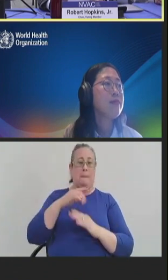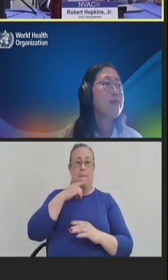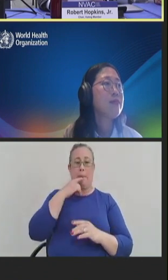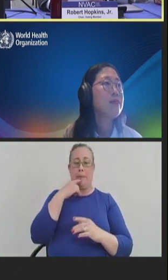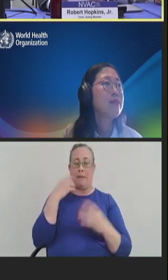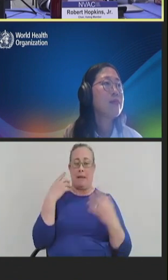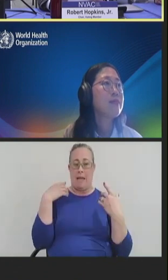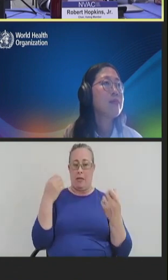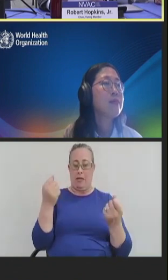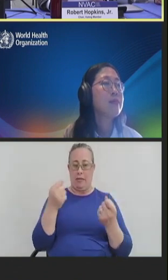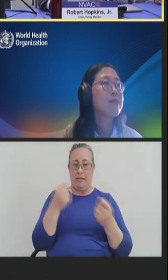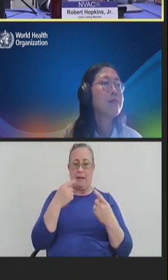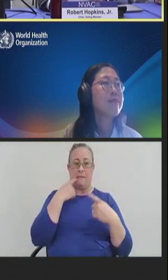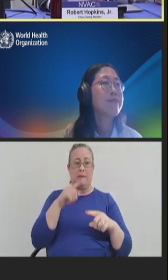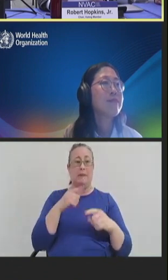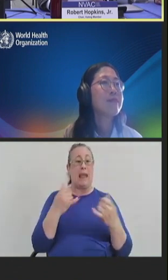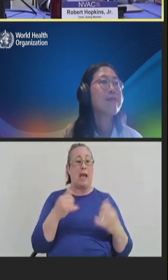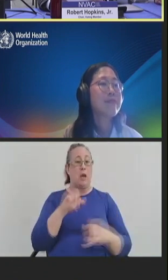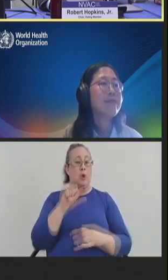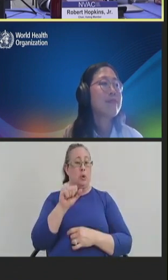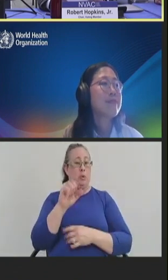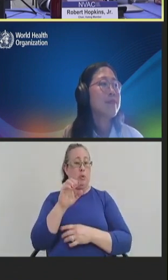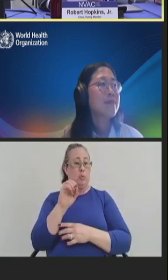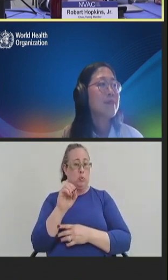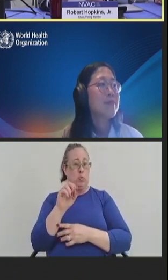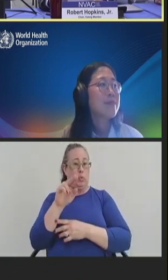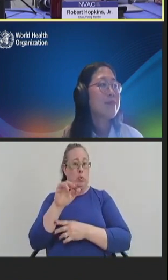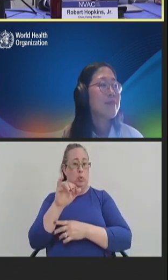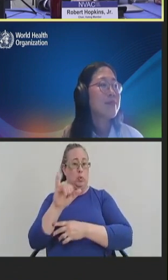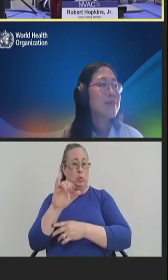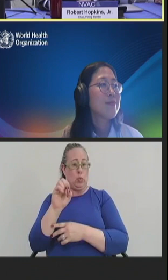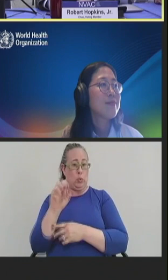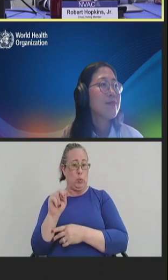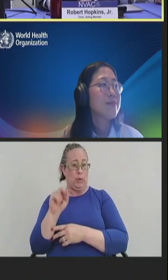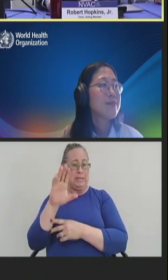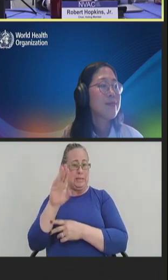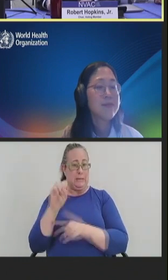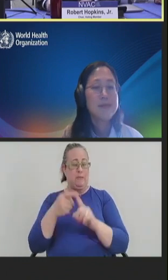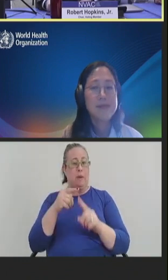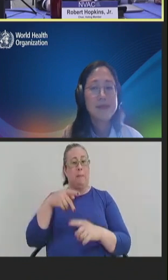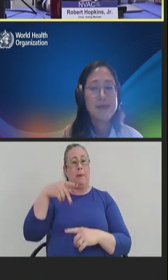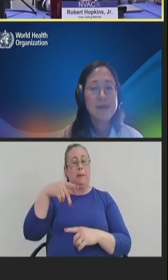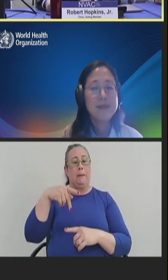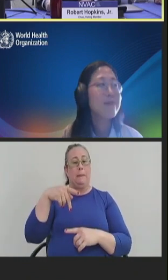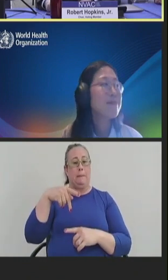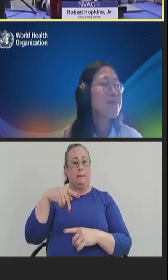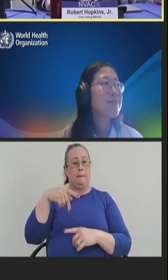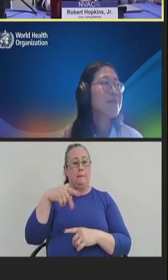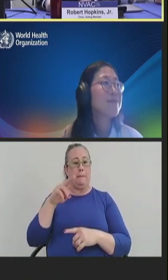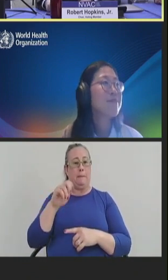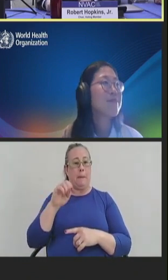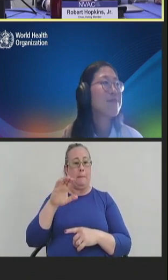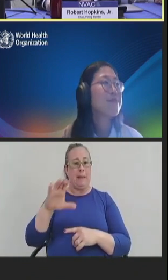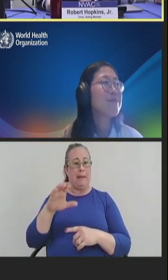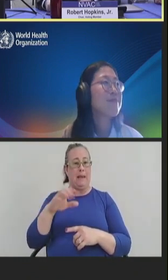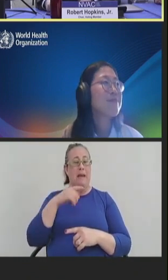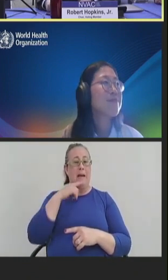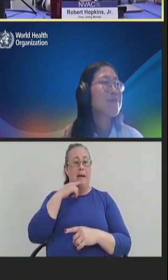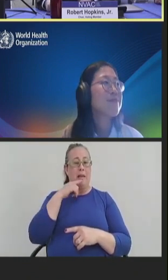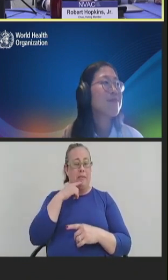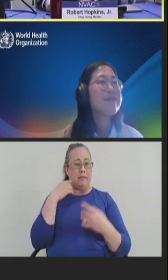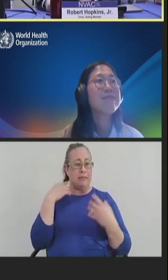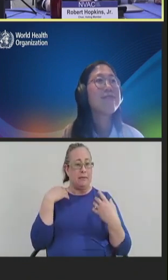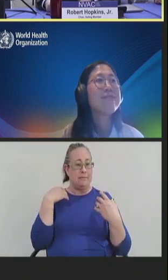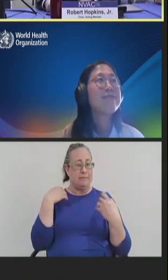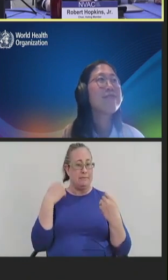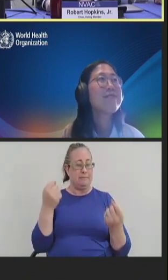hear from Soo-Yoon Sim from the World Health Organization. Soo-Yoon, I see you on video and your